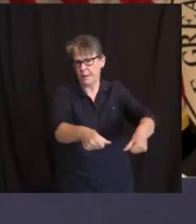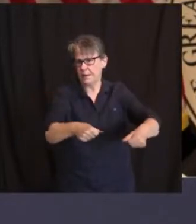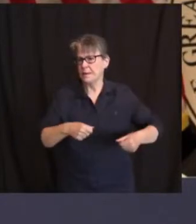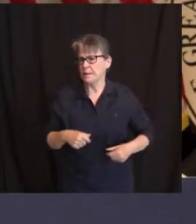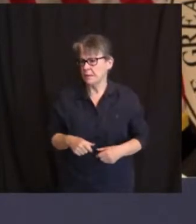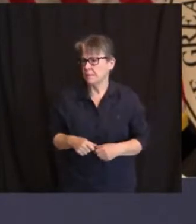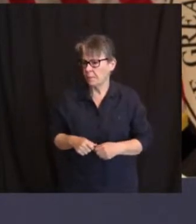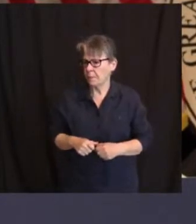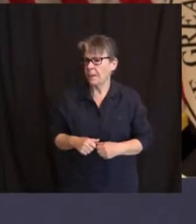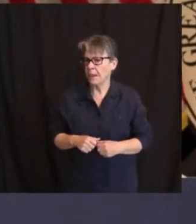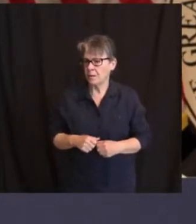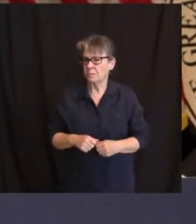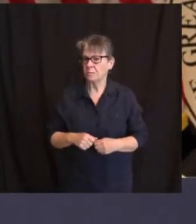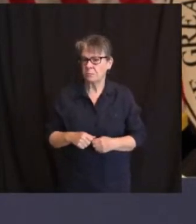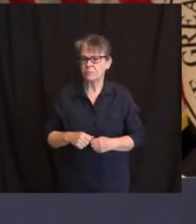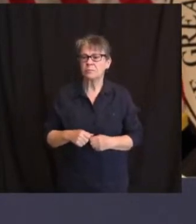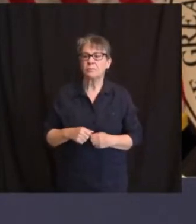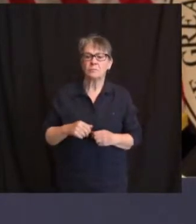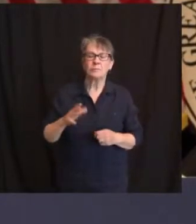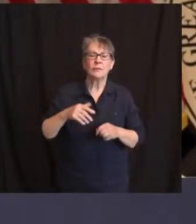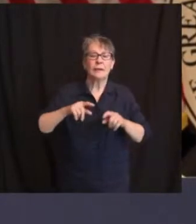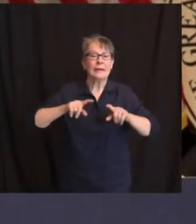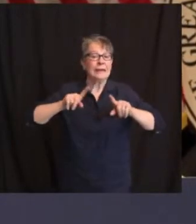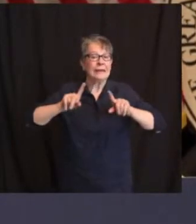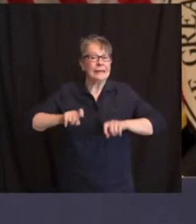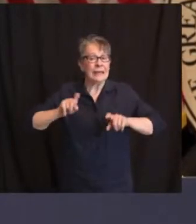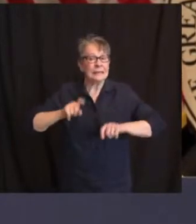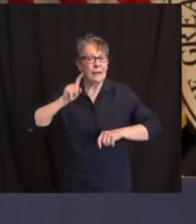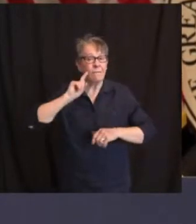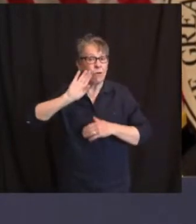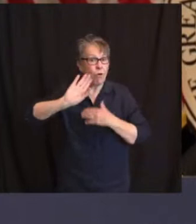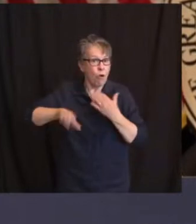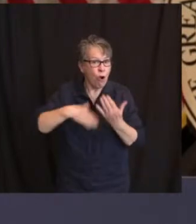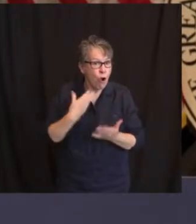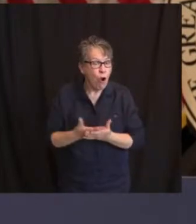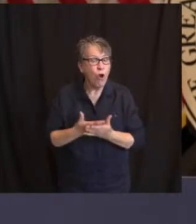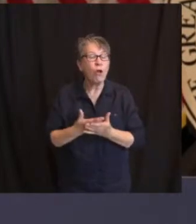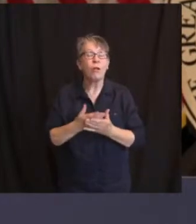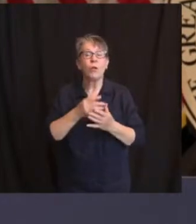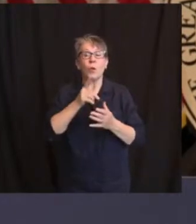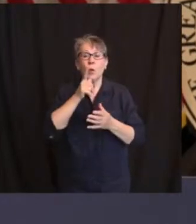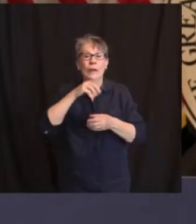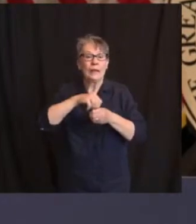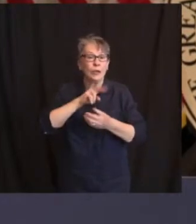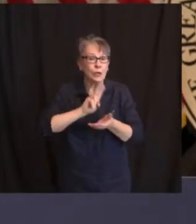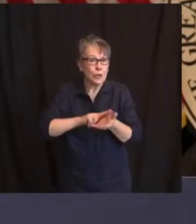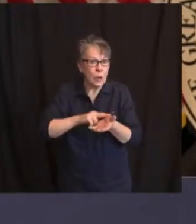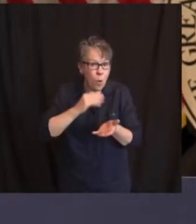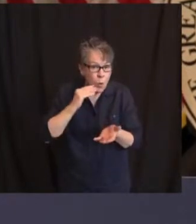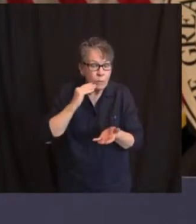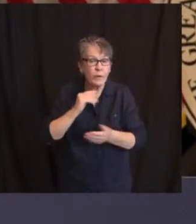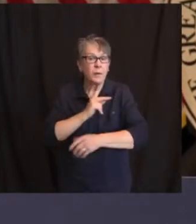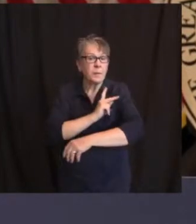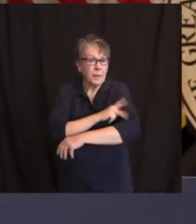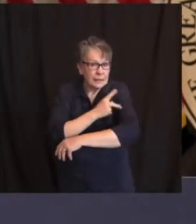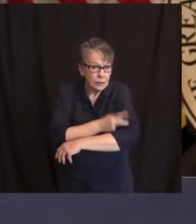May 26th, definitely by the end of the month. How many folks have signed up to contact trace Mahin? We